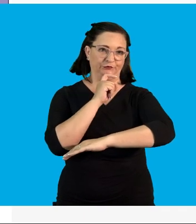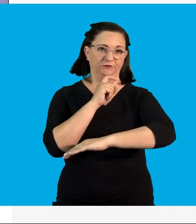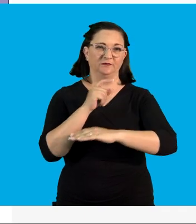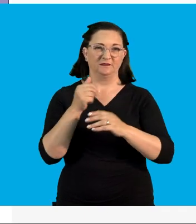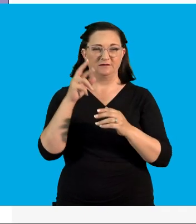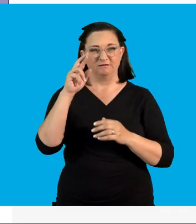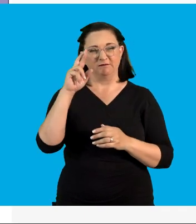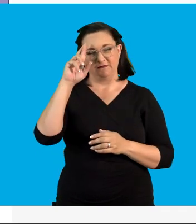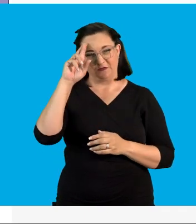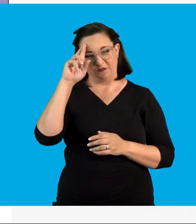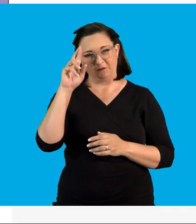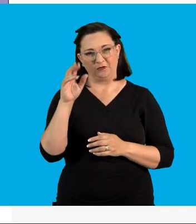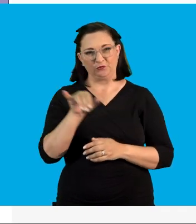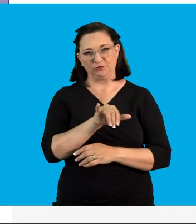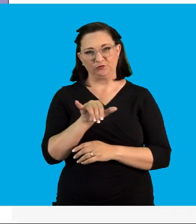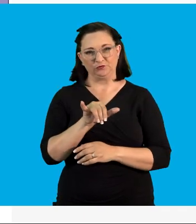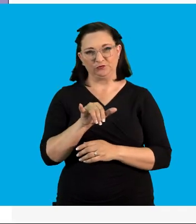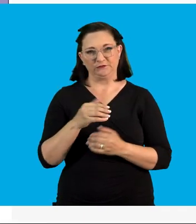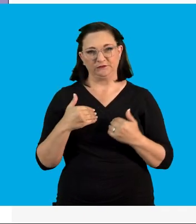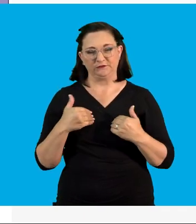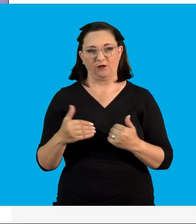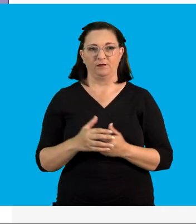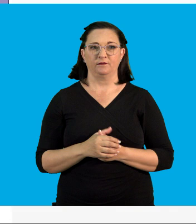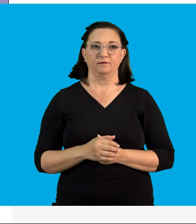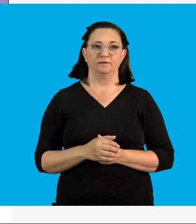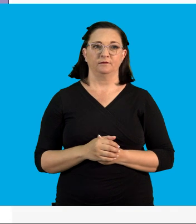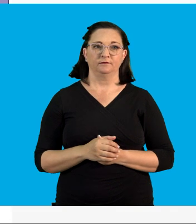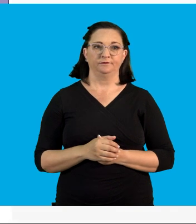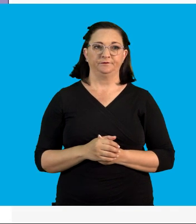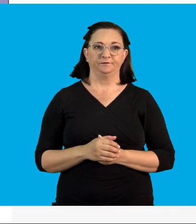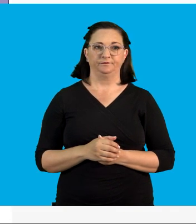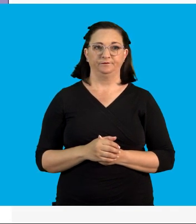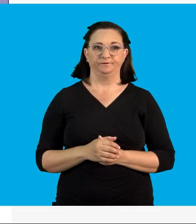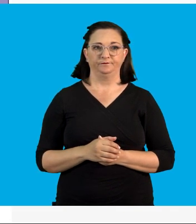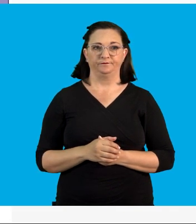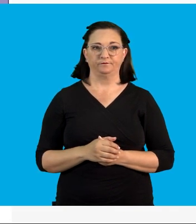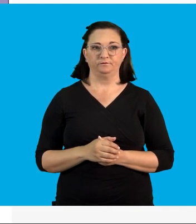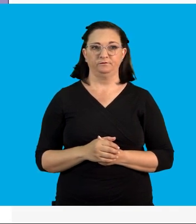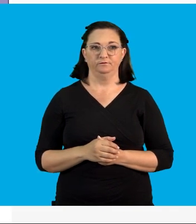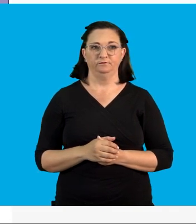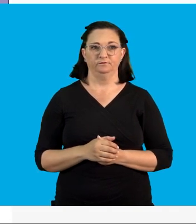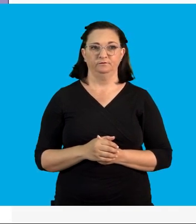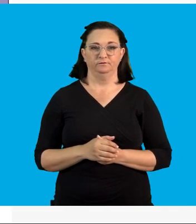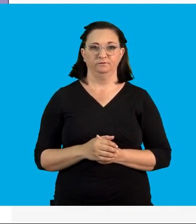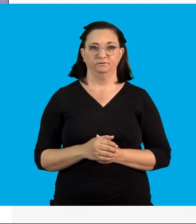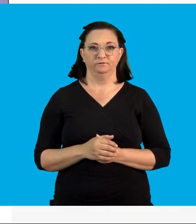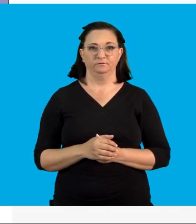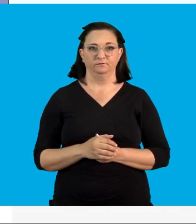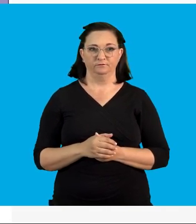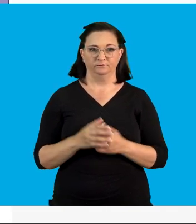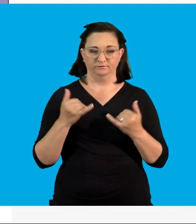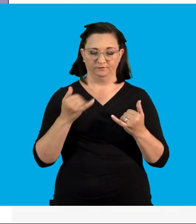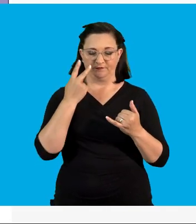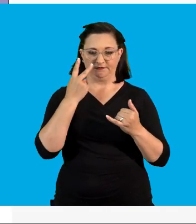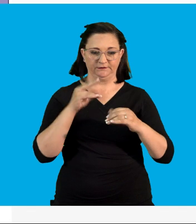side you're starting from. So it gives us 70 degrees. Then let's move it to the other side. And there it